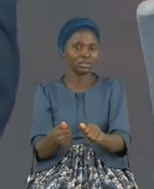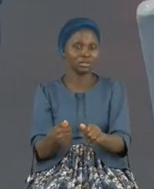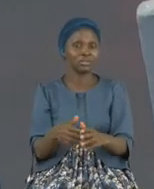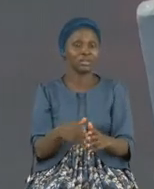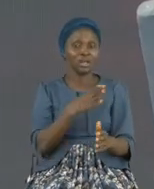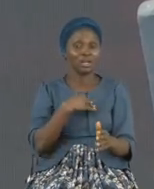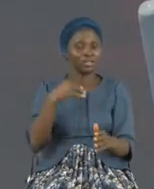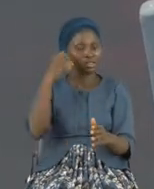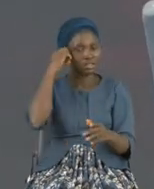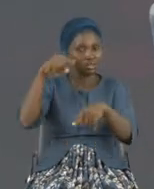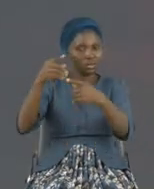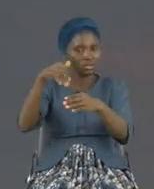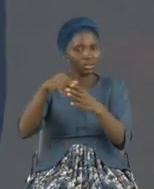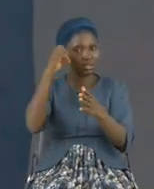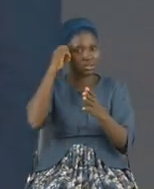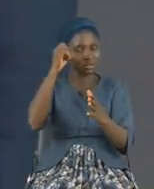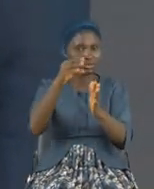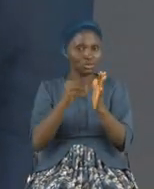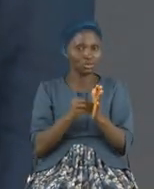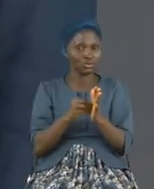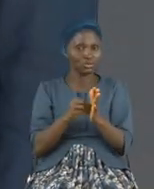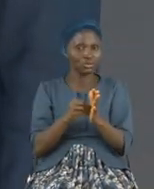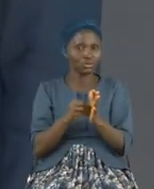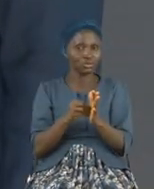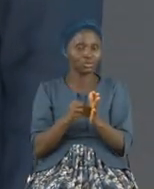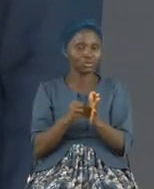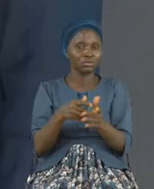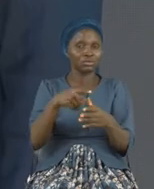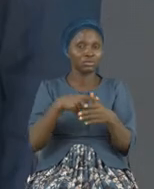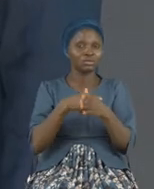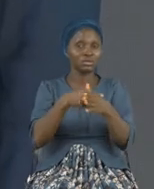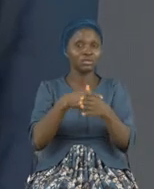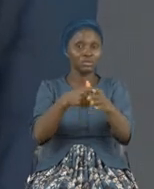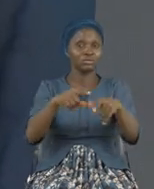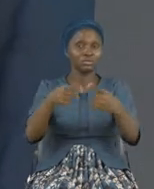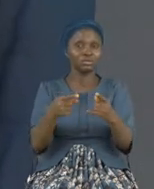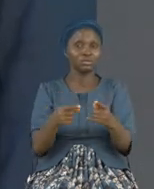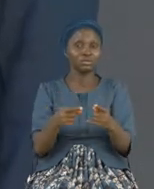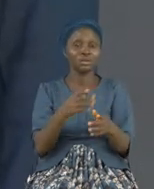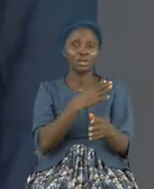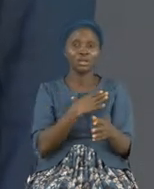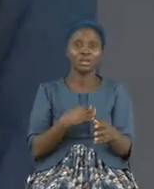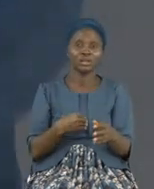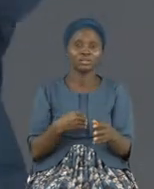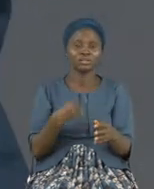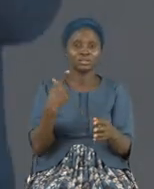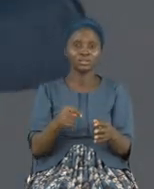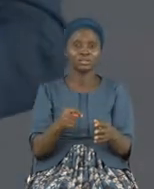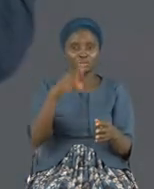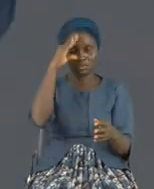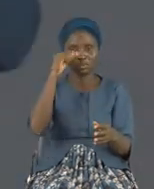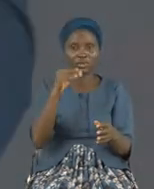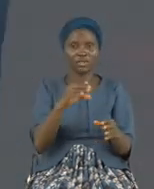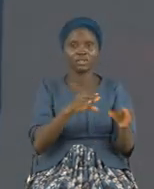And the man did not think, my preacher Philip, he doesn't have a chariot. How will he get back